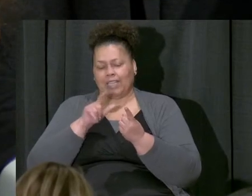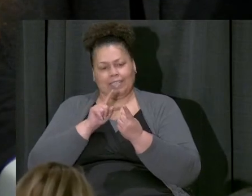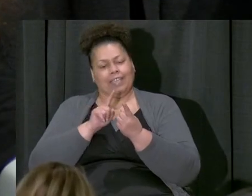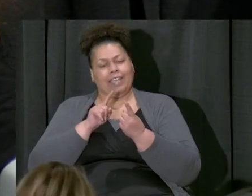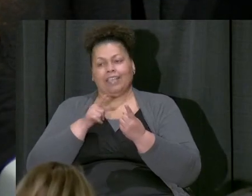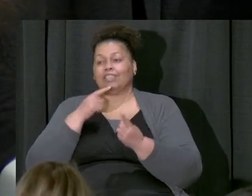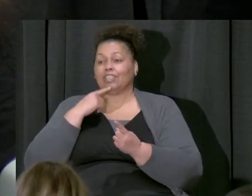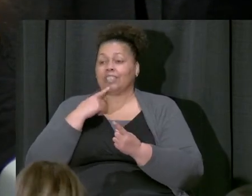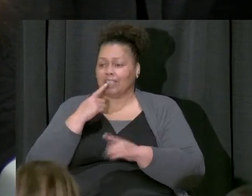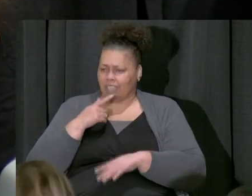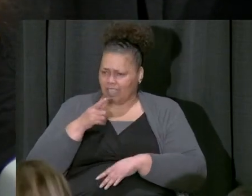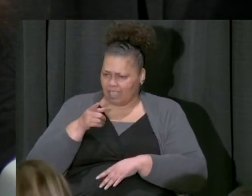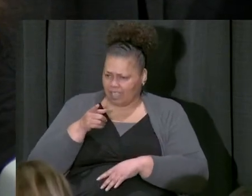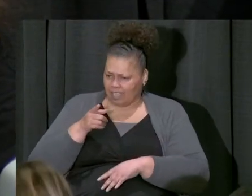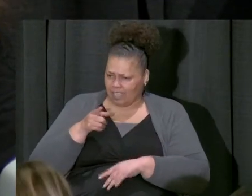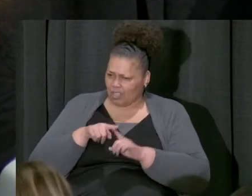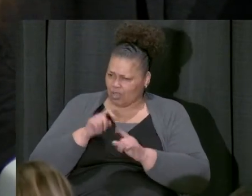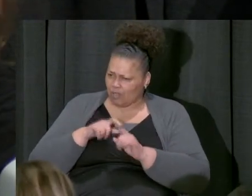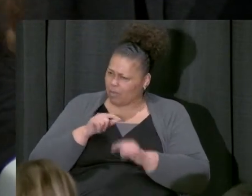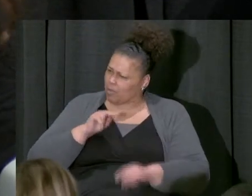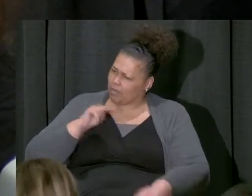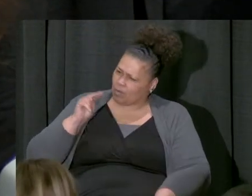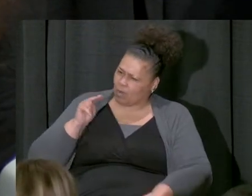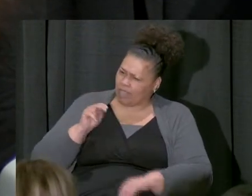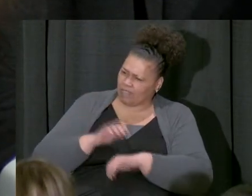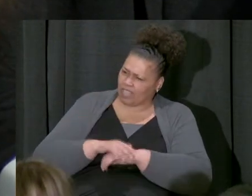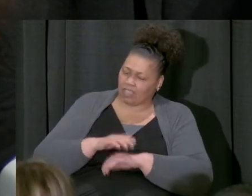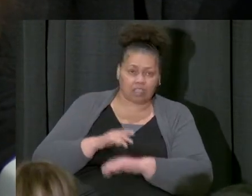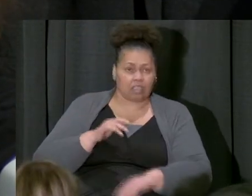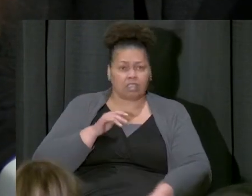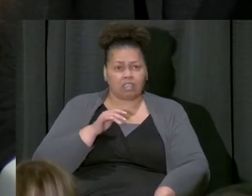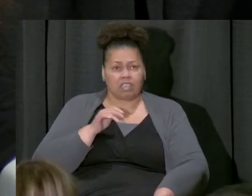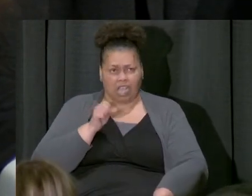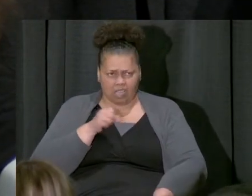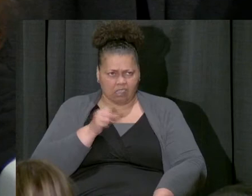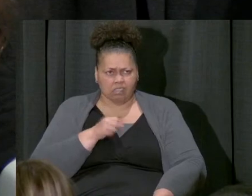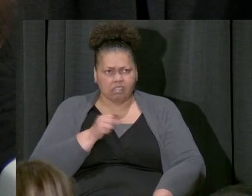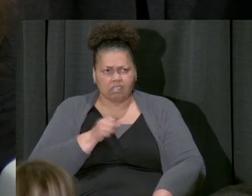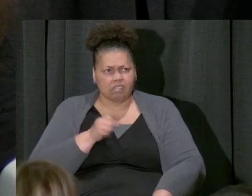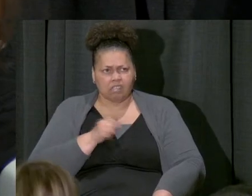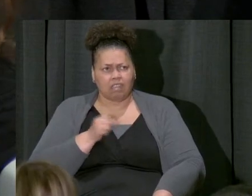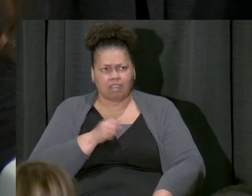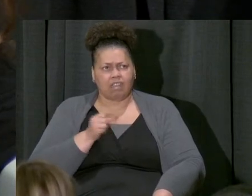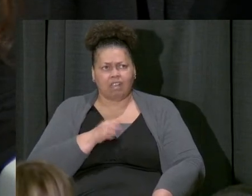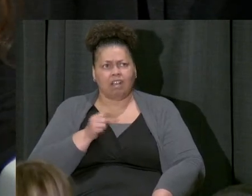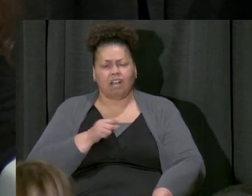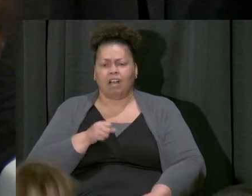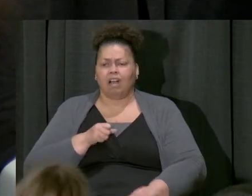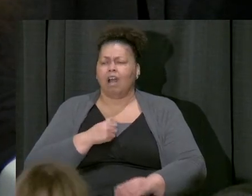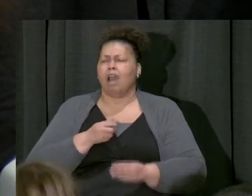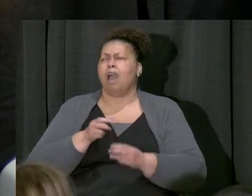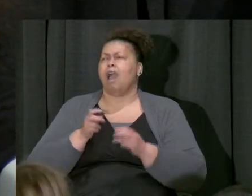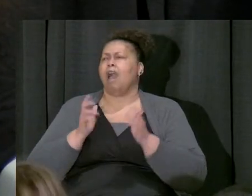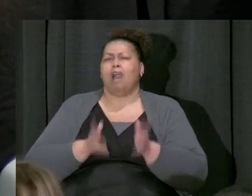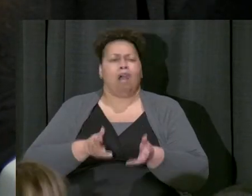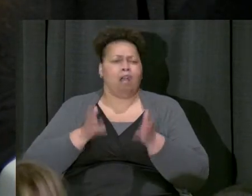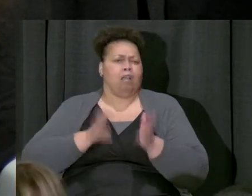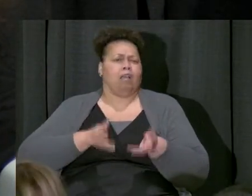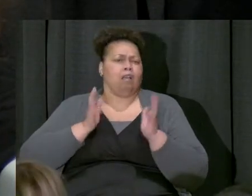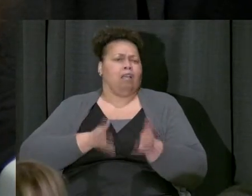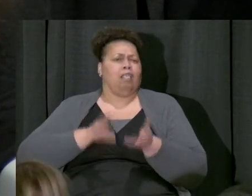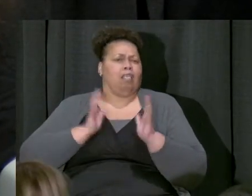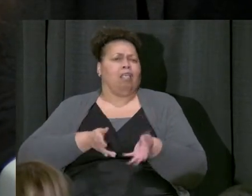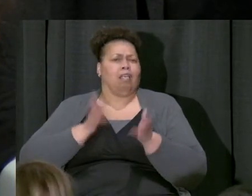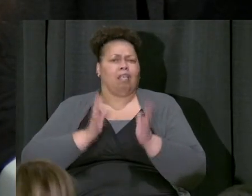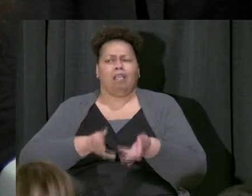And she said, "Are you from the north of England?" And I said, "Yes." And we ended up talking we had a really